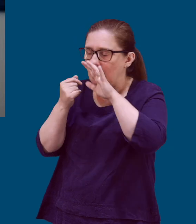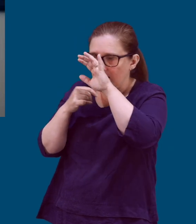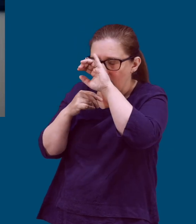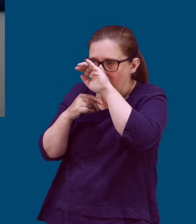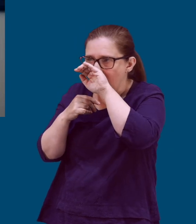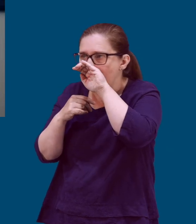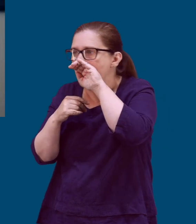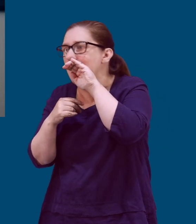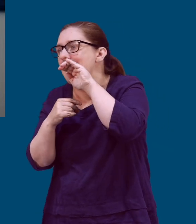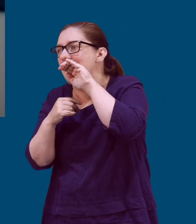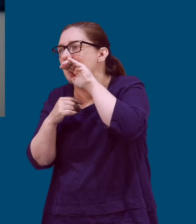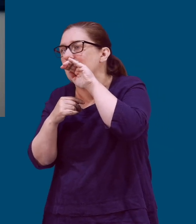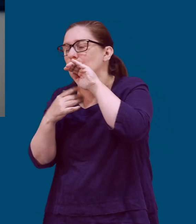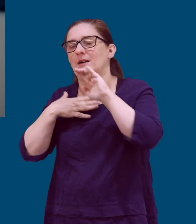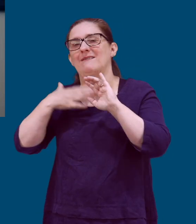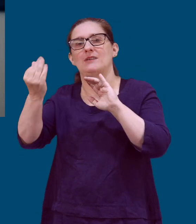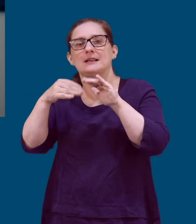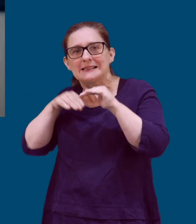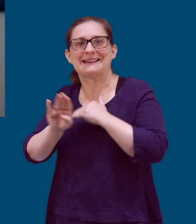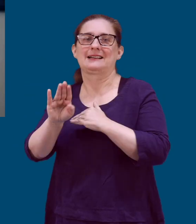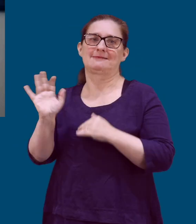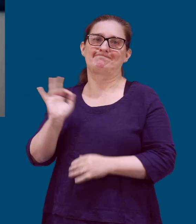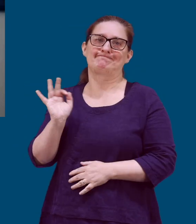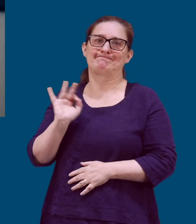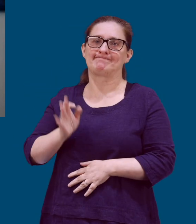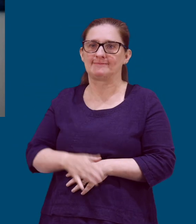doorway, but never quite invited all the way in.